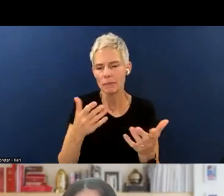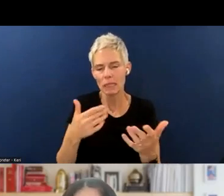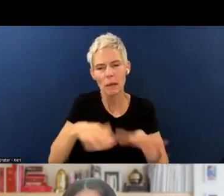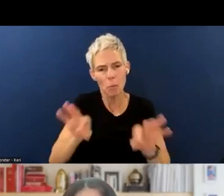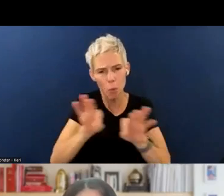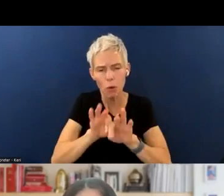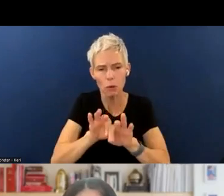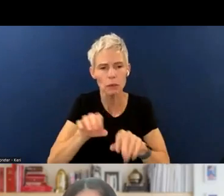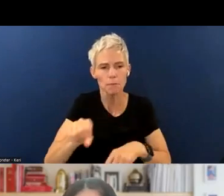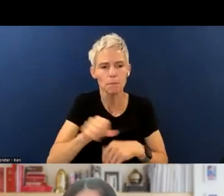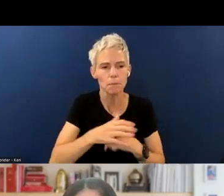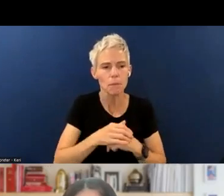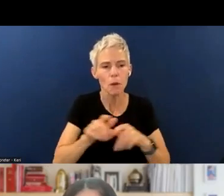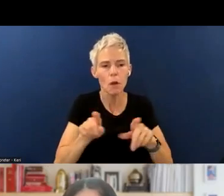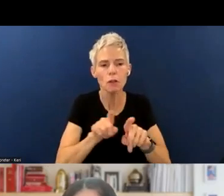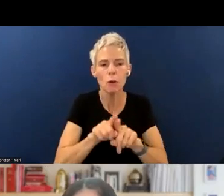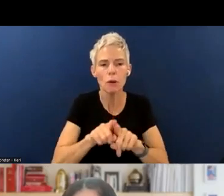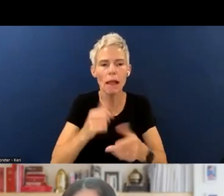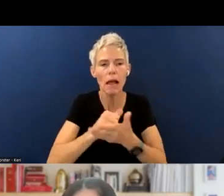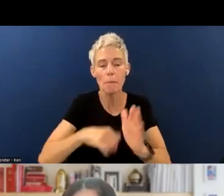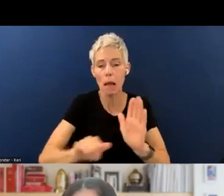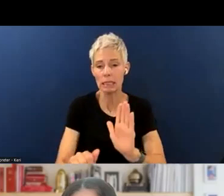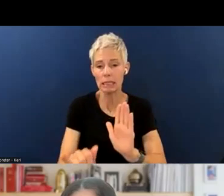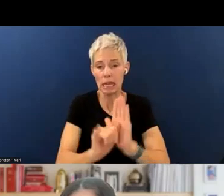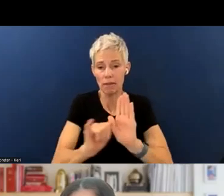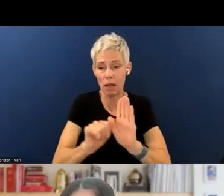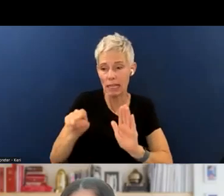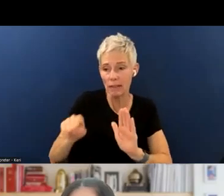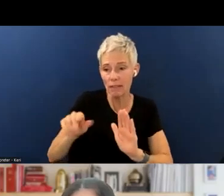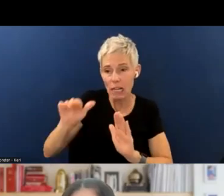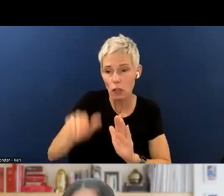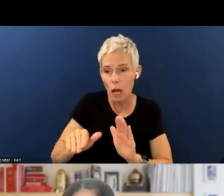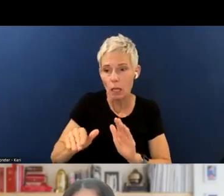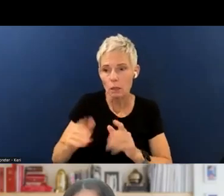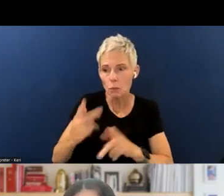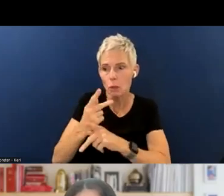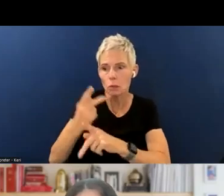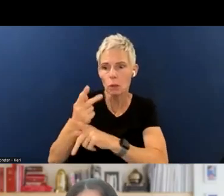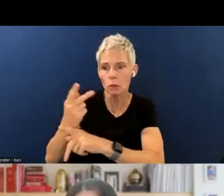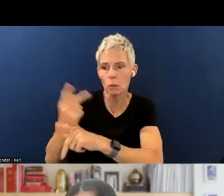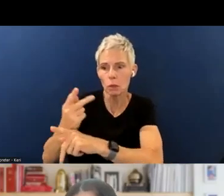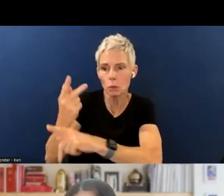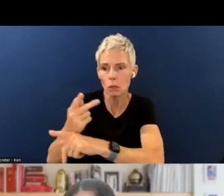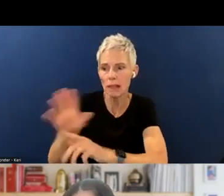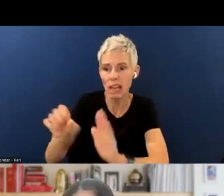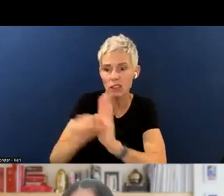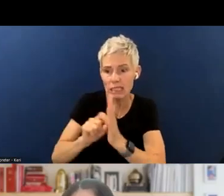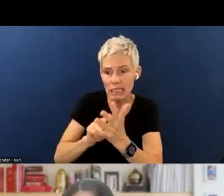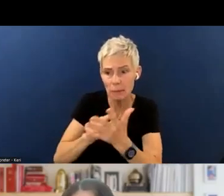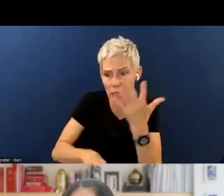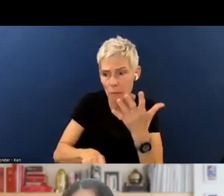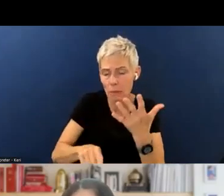important. And also it can help identify if a child is escalating in symptoms or need help so that we